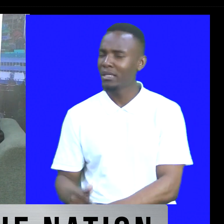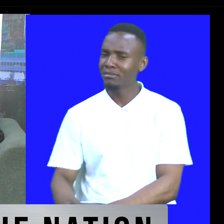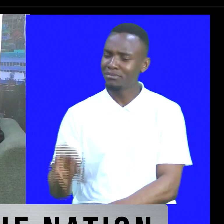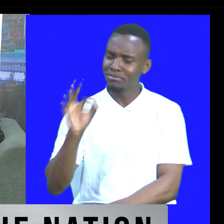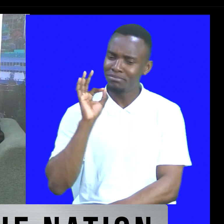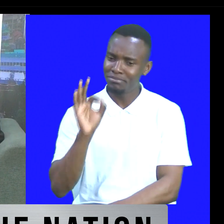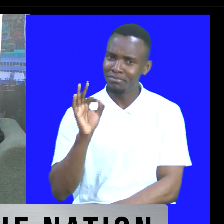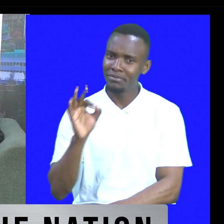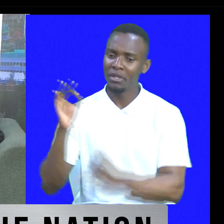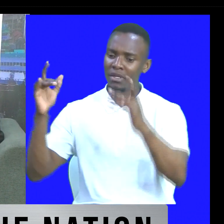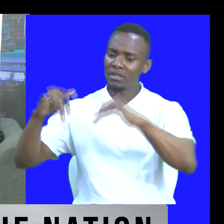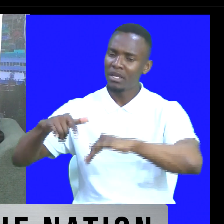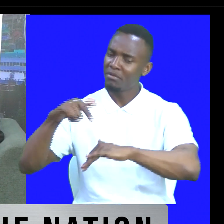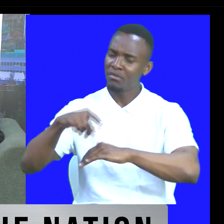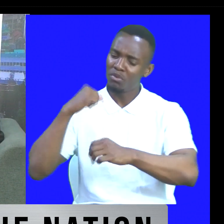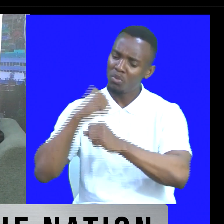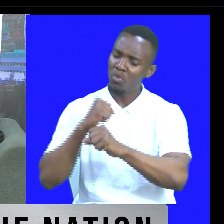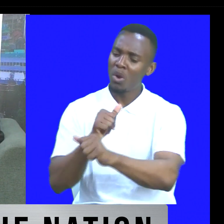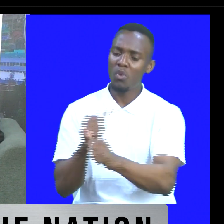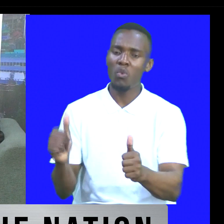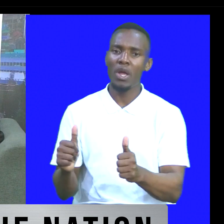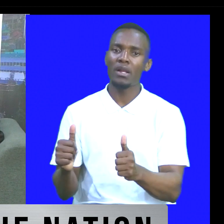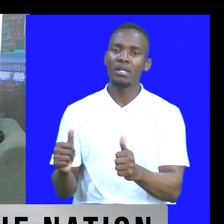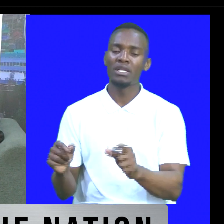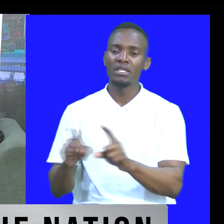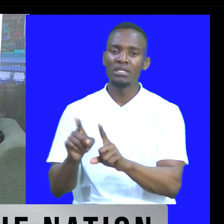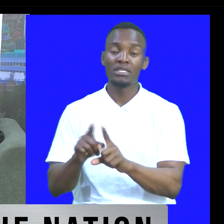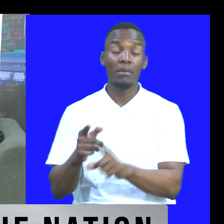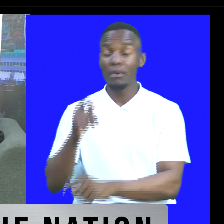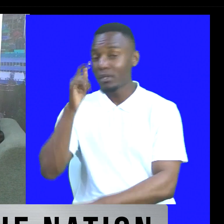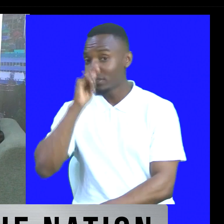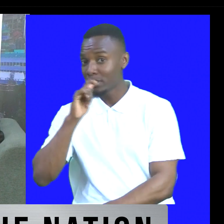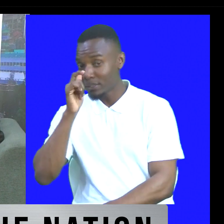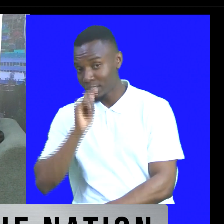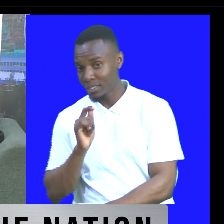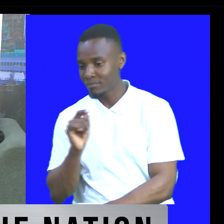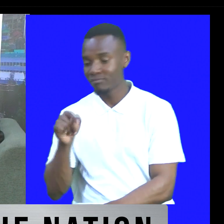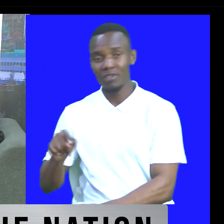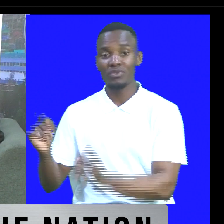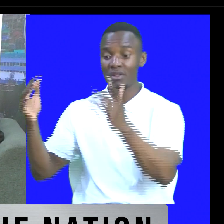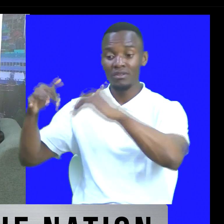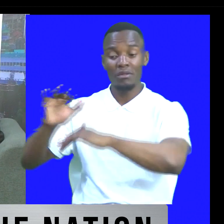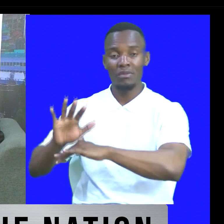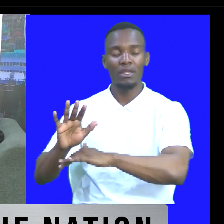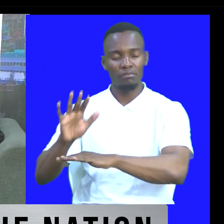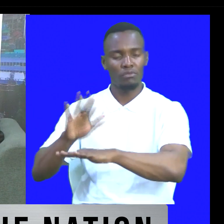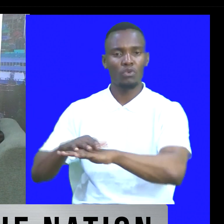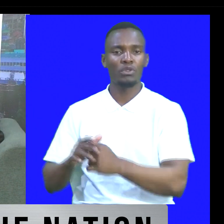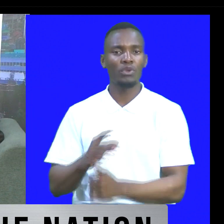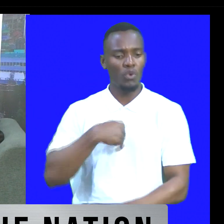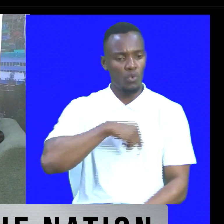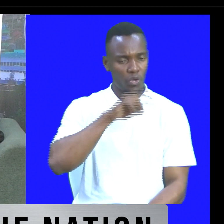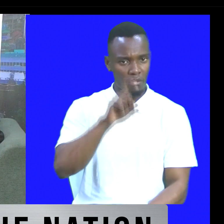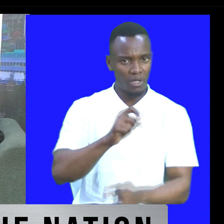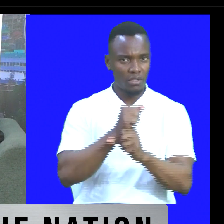They've done a lot of work in it. Even the stadiums in Tanzania are doing very well. I think we need to work very hard